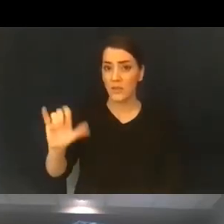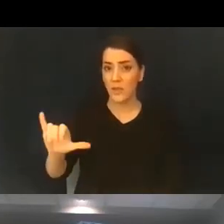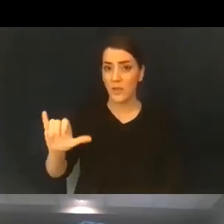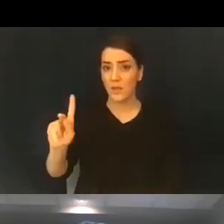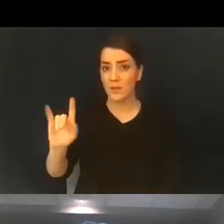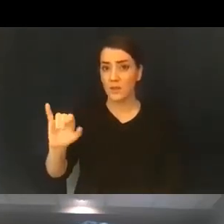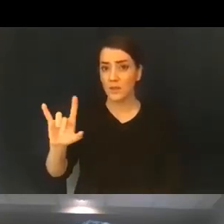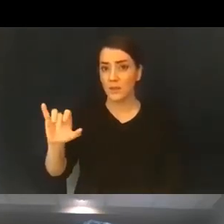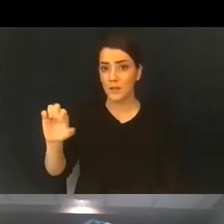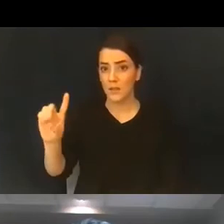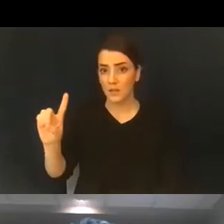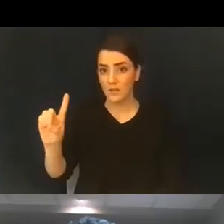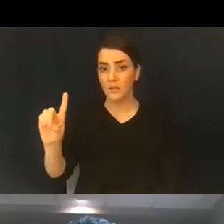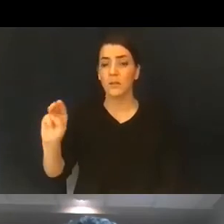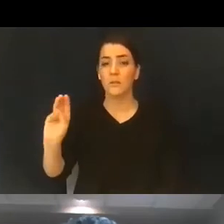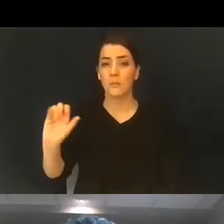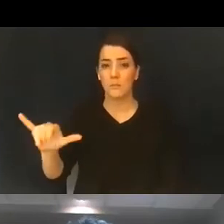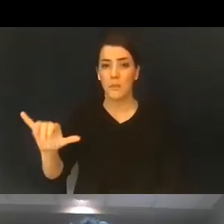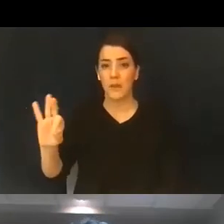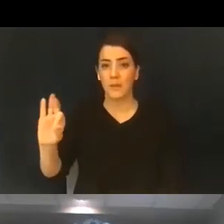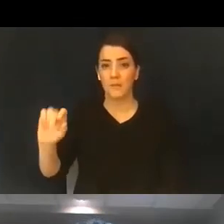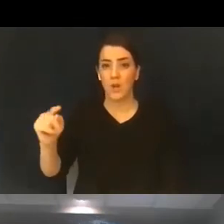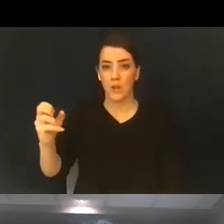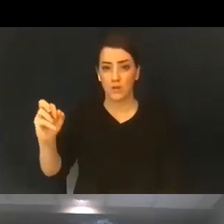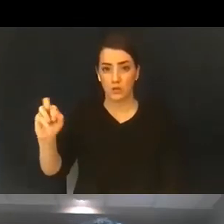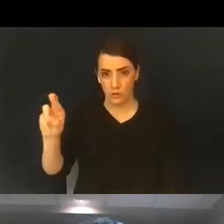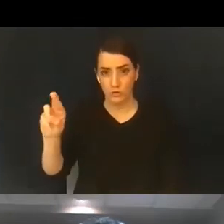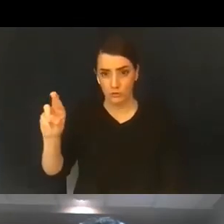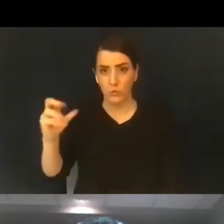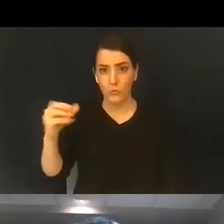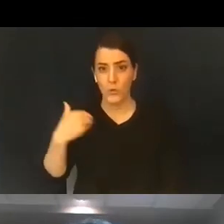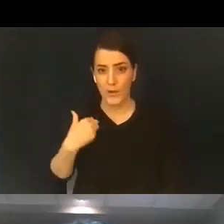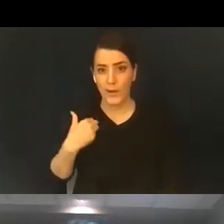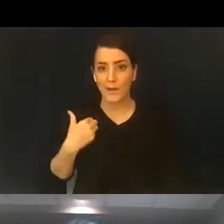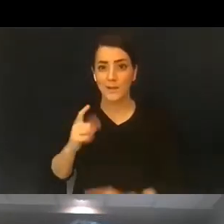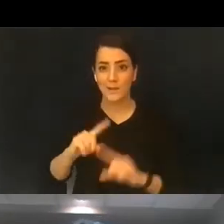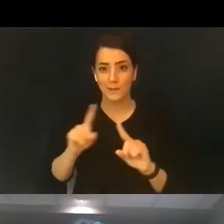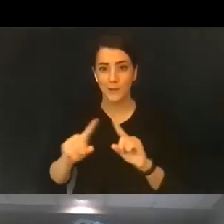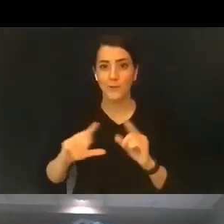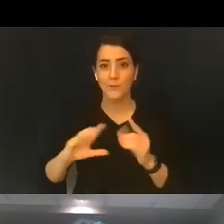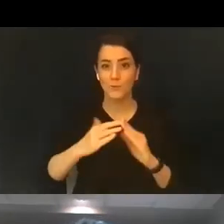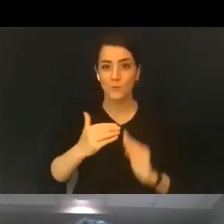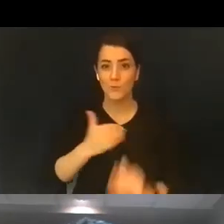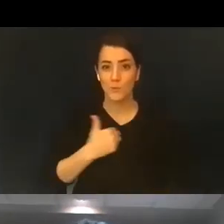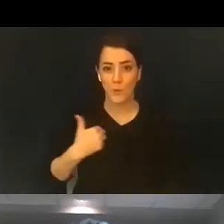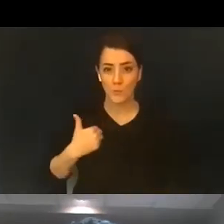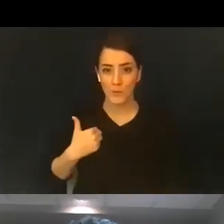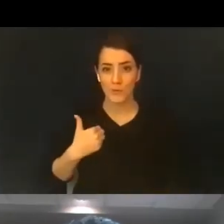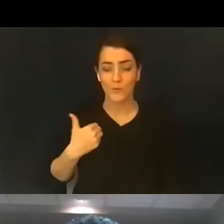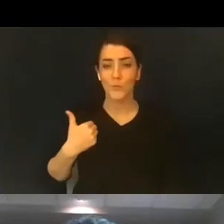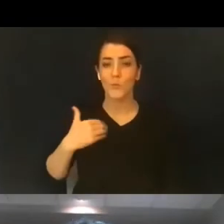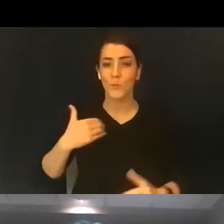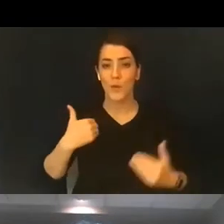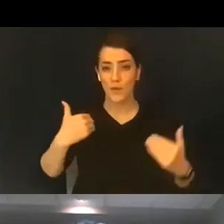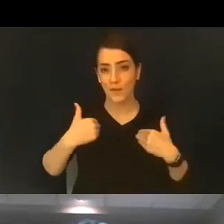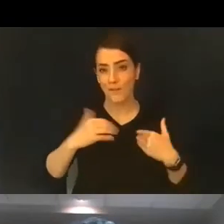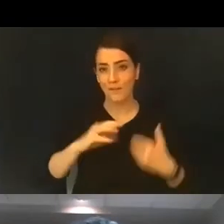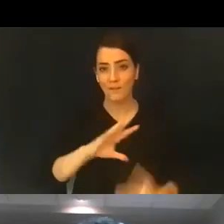bickering about missing facts or biased